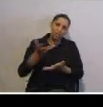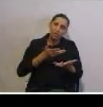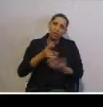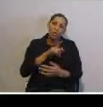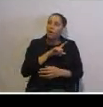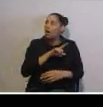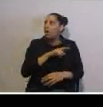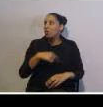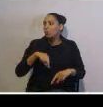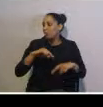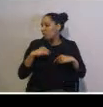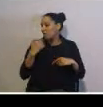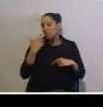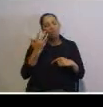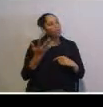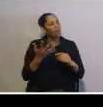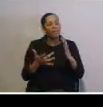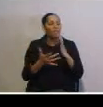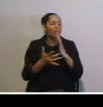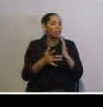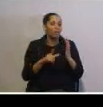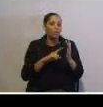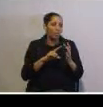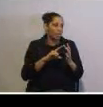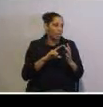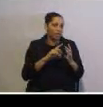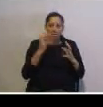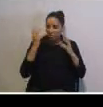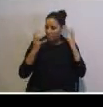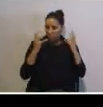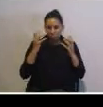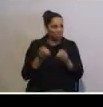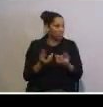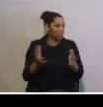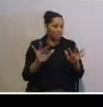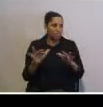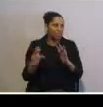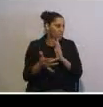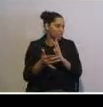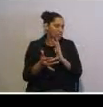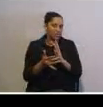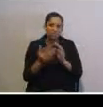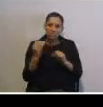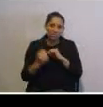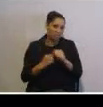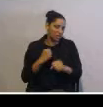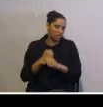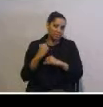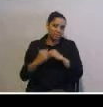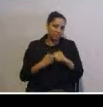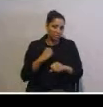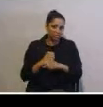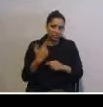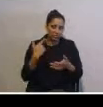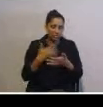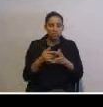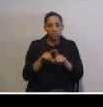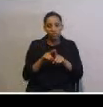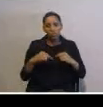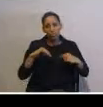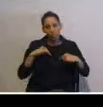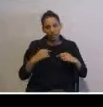be technical, because I think we've been confusing people with these technicalities for years. I think we are faced